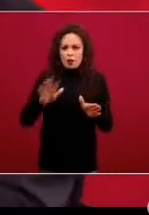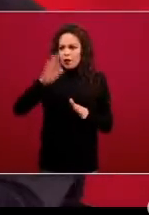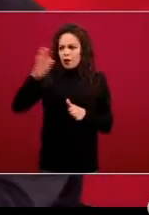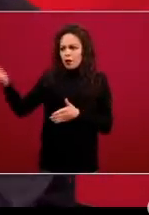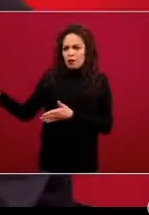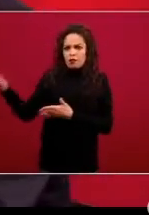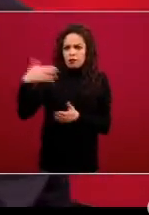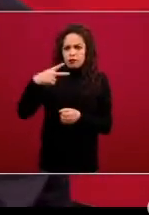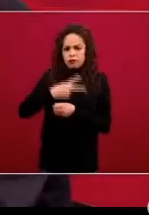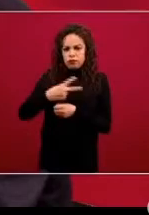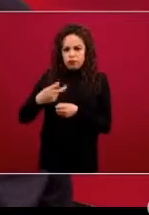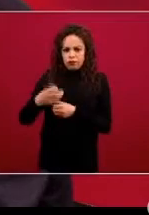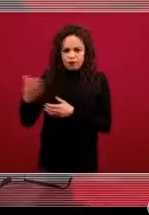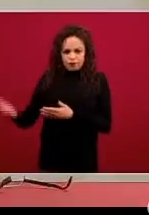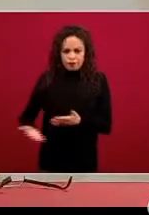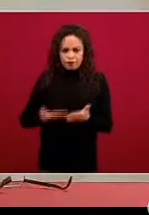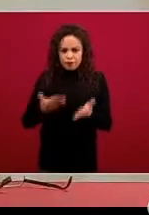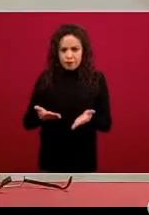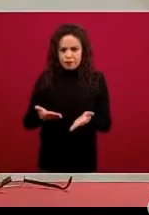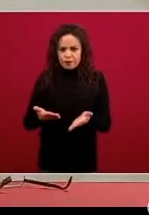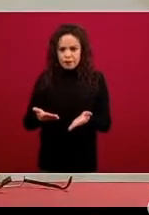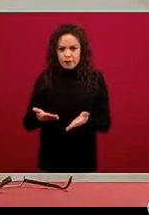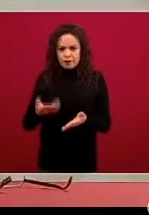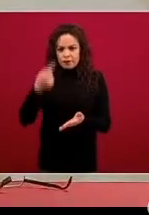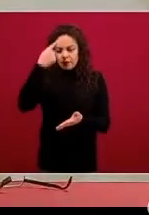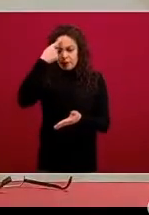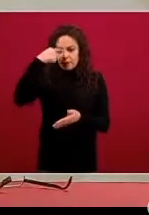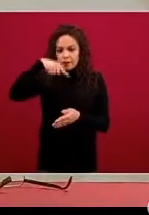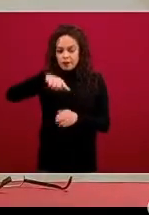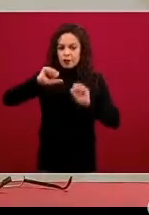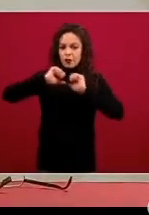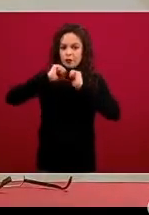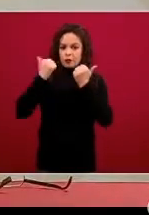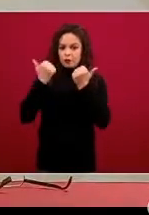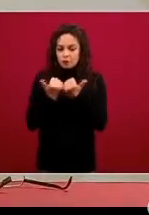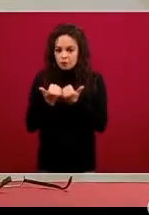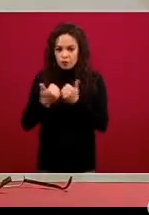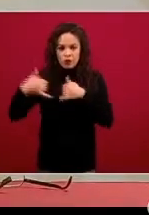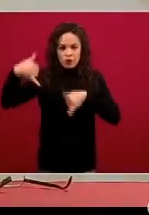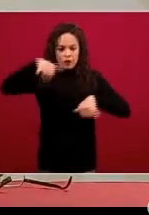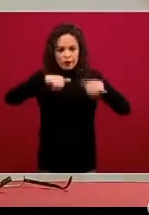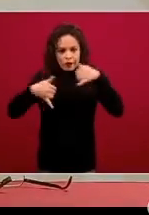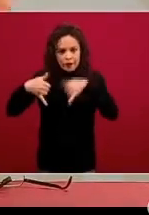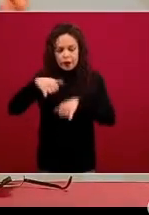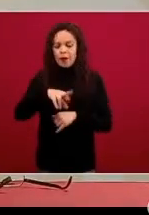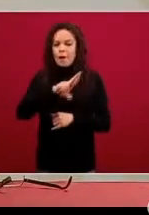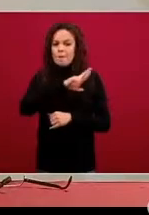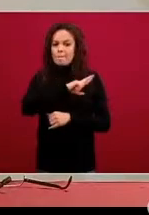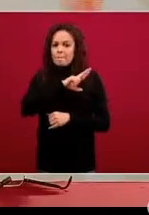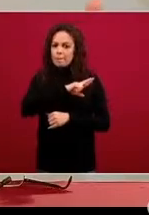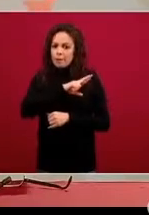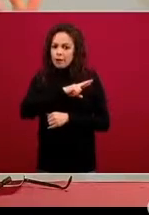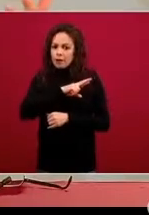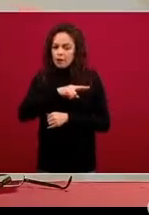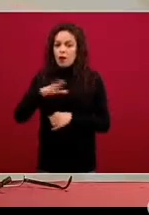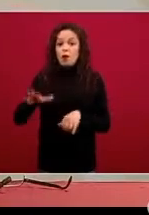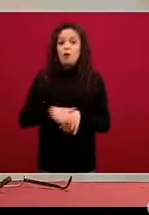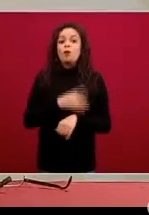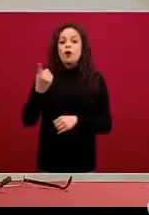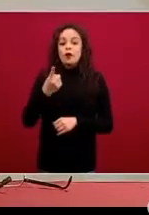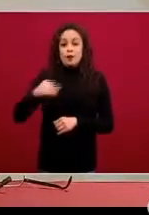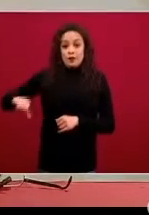we wanted to decentralize the diagnosis, and we opened the collaboration